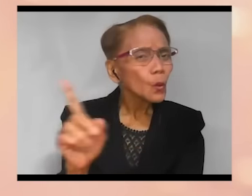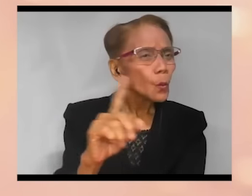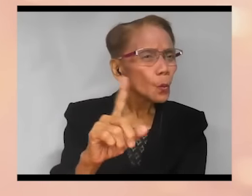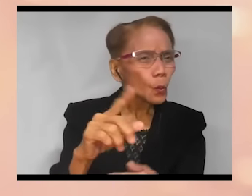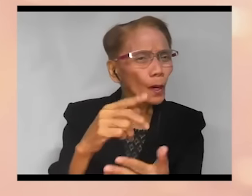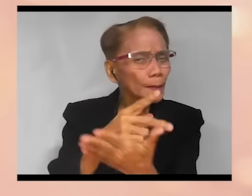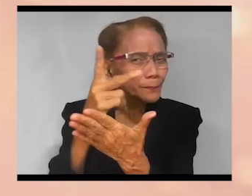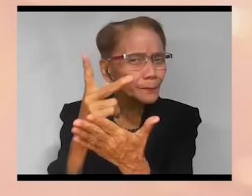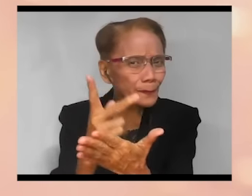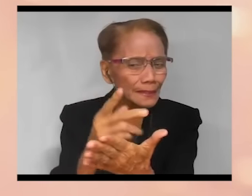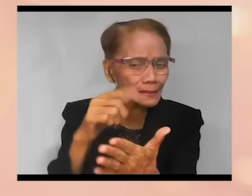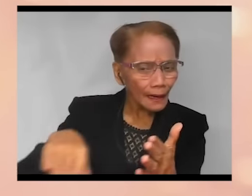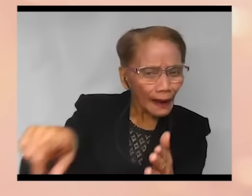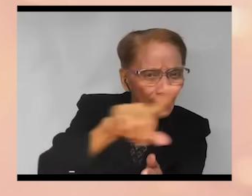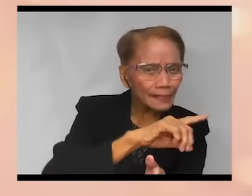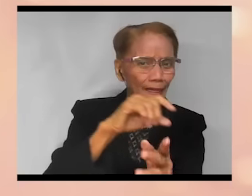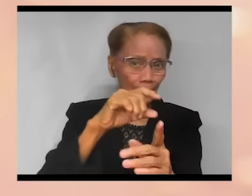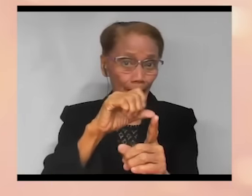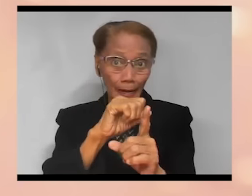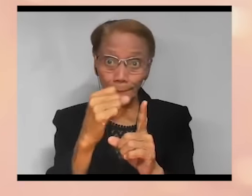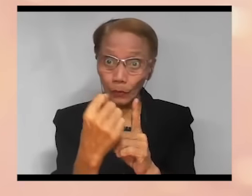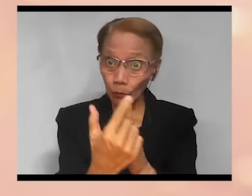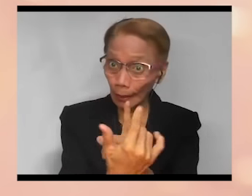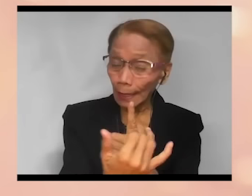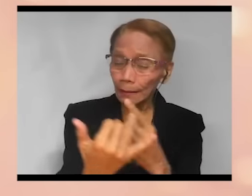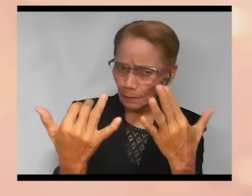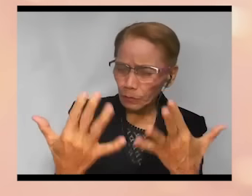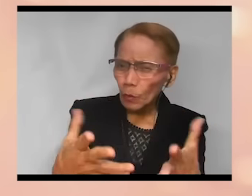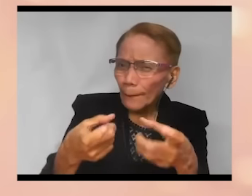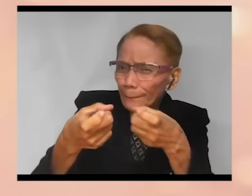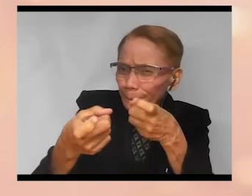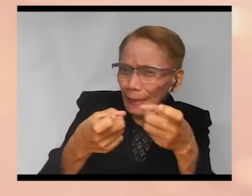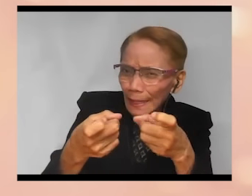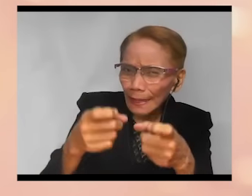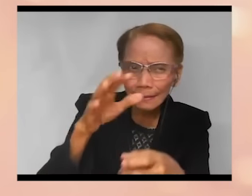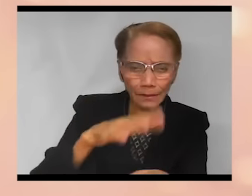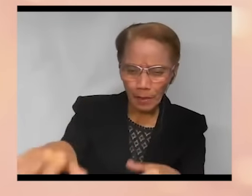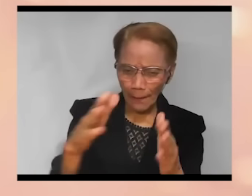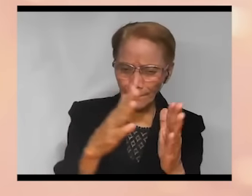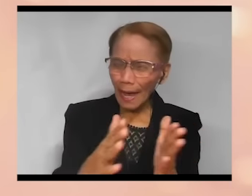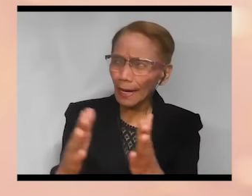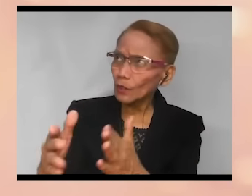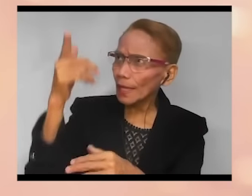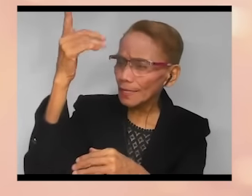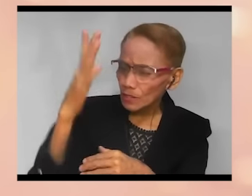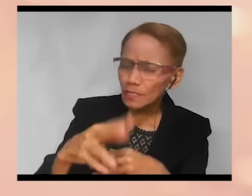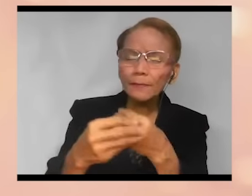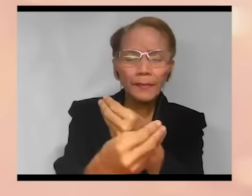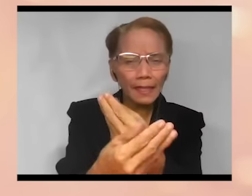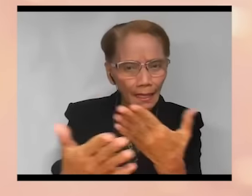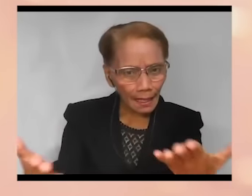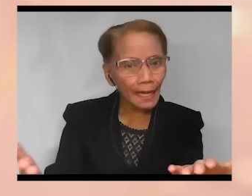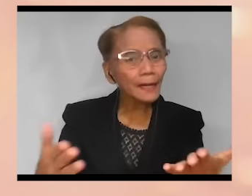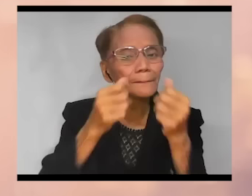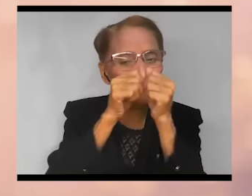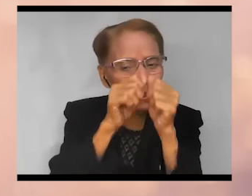lipunan ang pumipigil sa pagsasakatuparan ng plano ng Diyos na bigyan ng biyaya ang